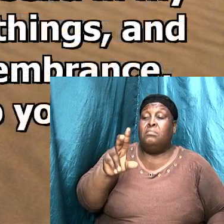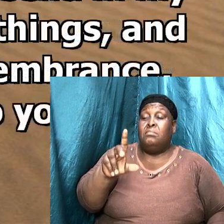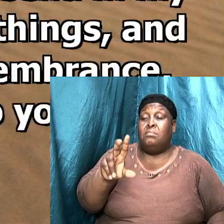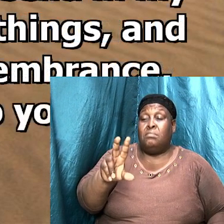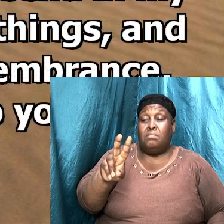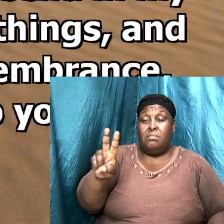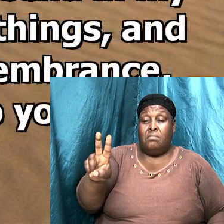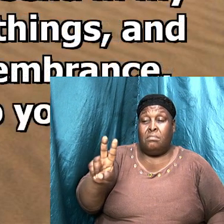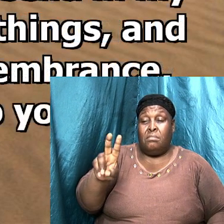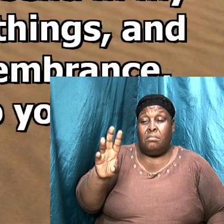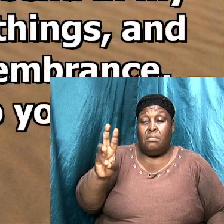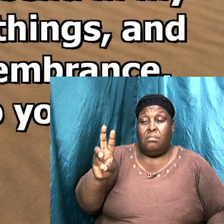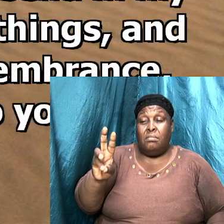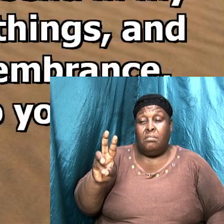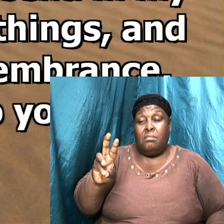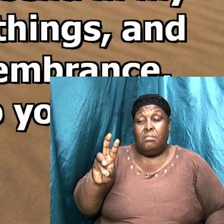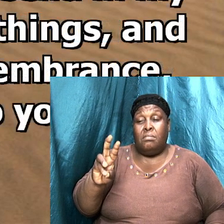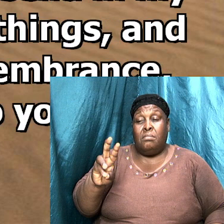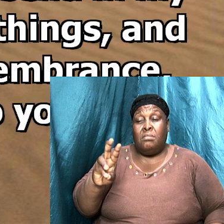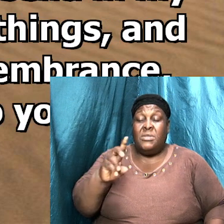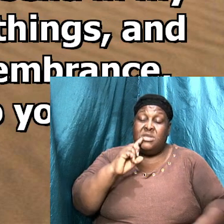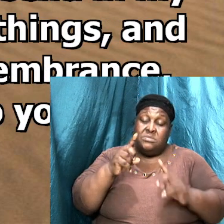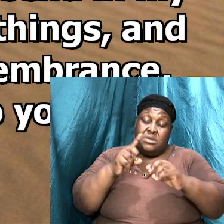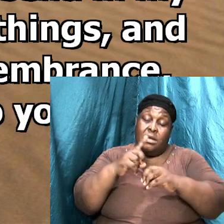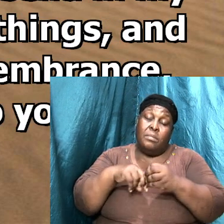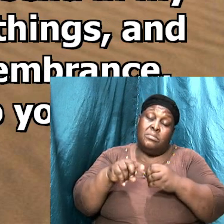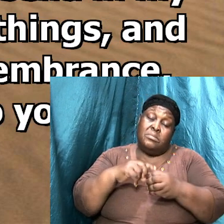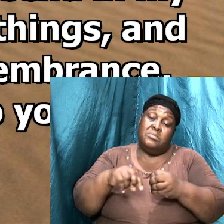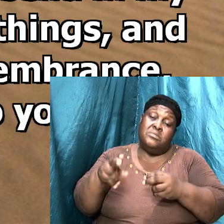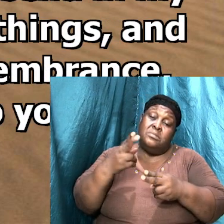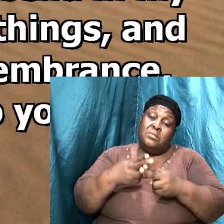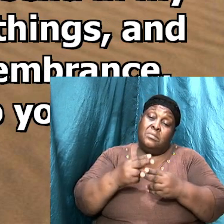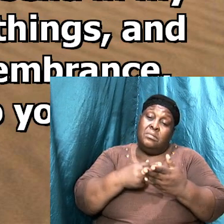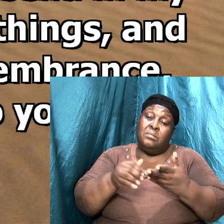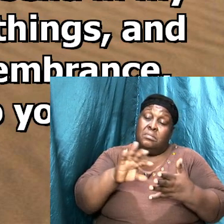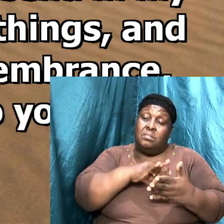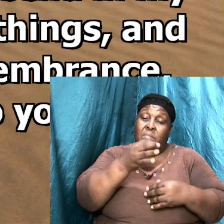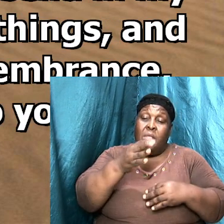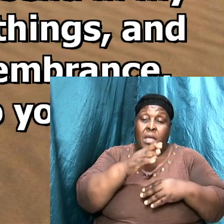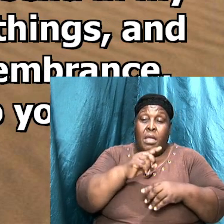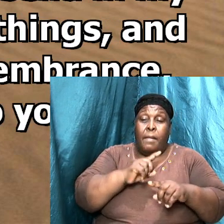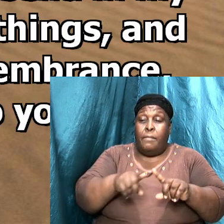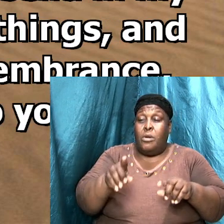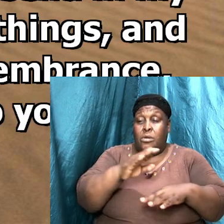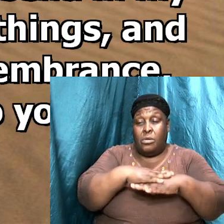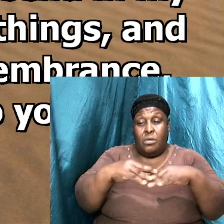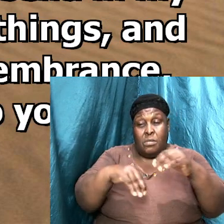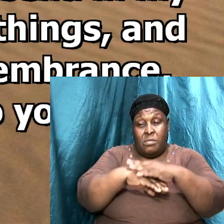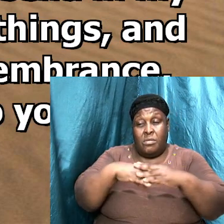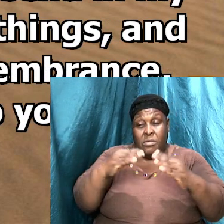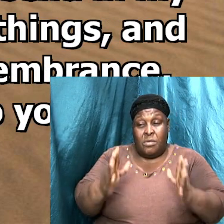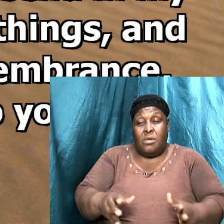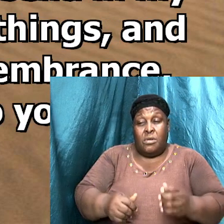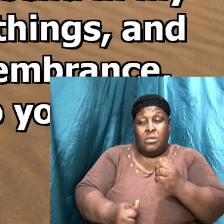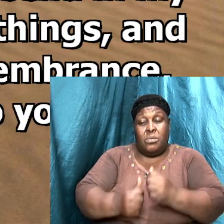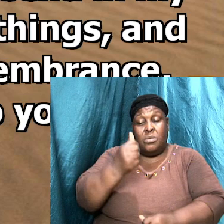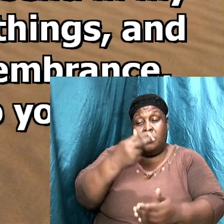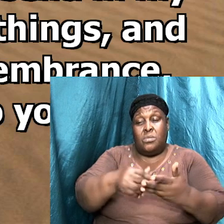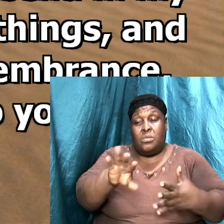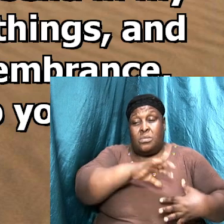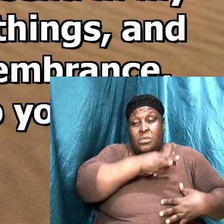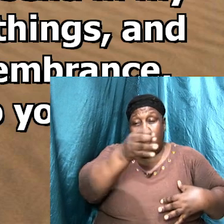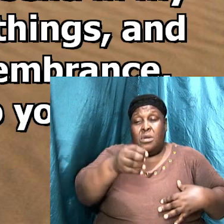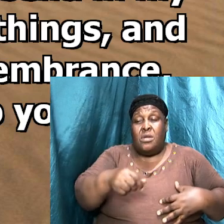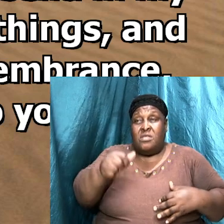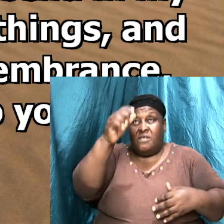And we talk about the name of the Holy Spirit. But the Comforter, which is the Holy Ghost, whom the